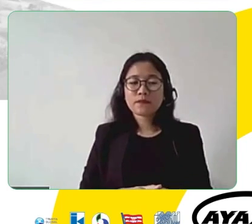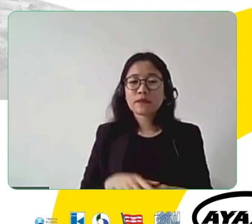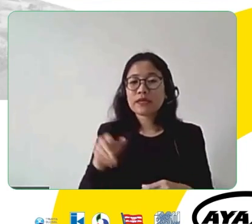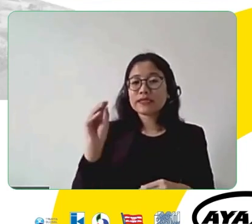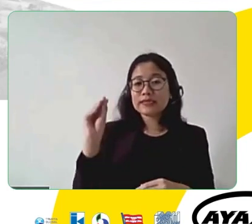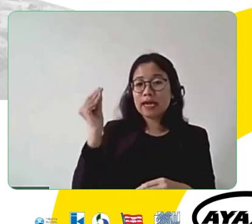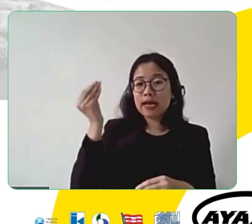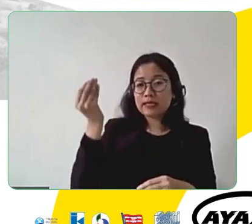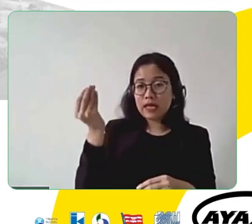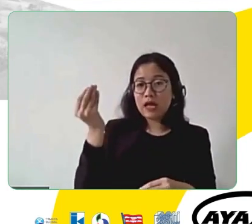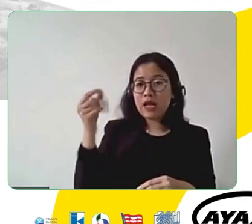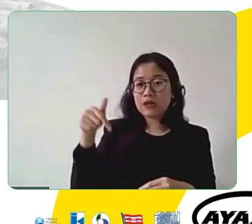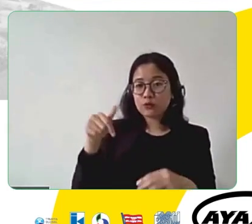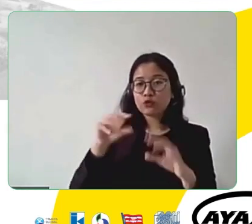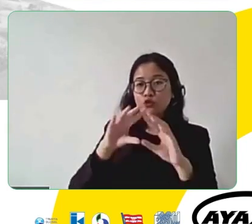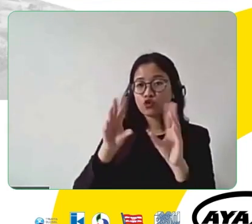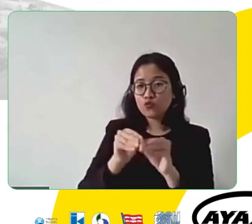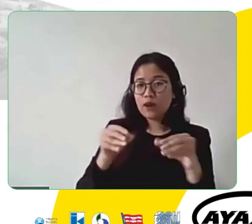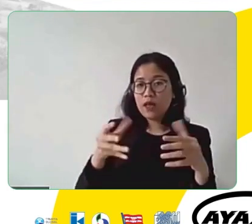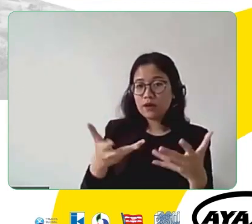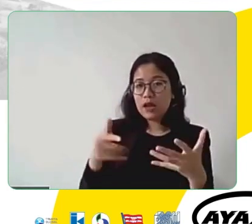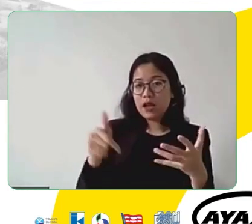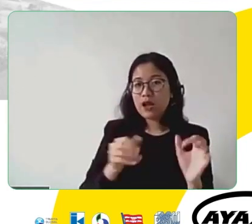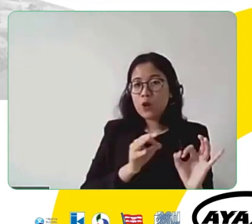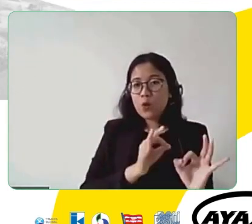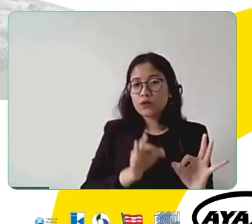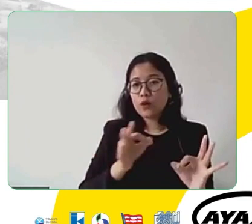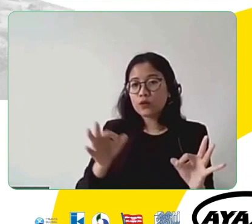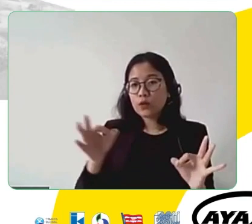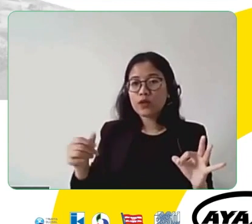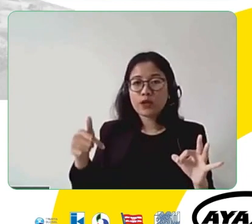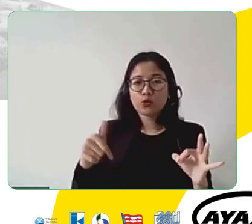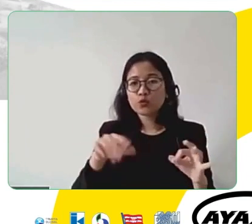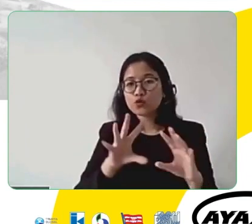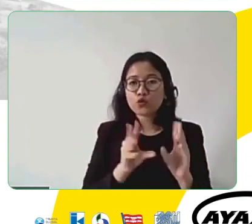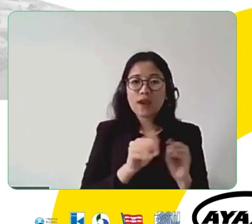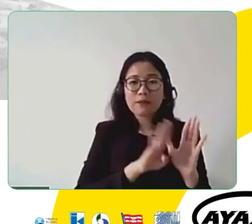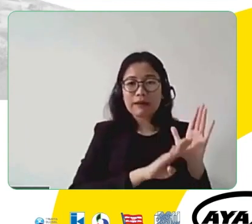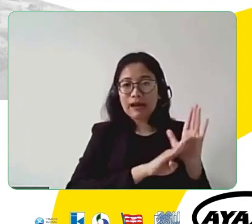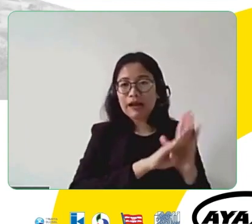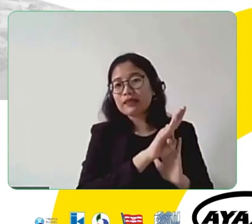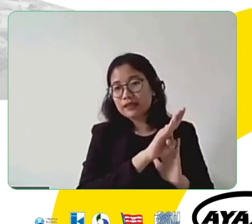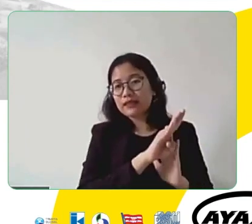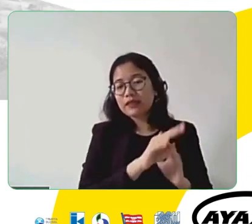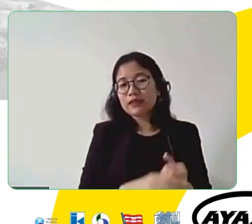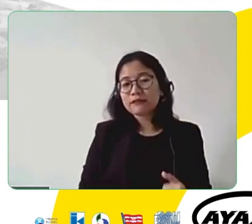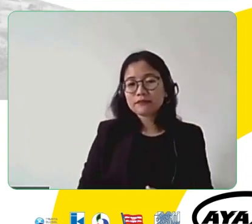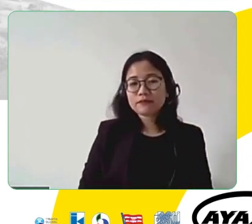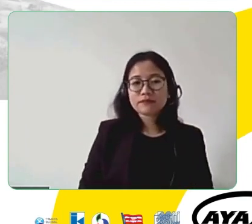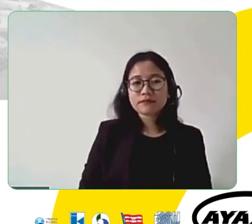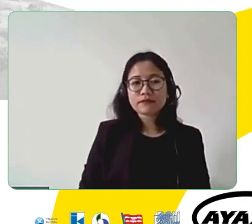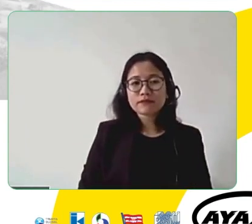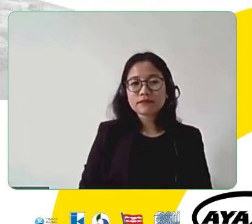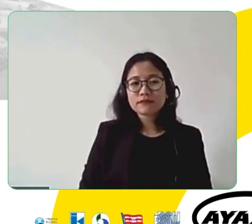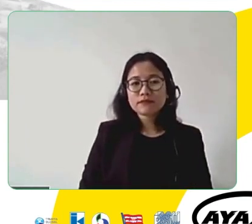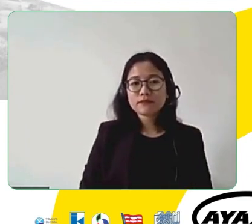among the cities is for the acute respiratory infection and pneumonia is also showing all